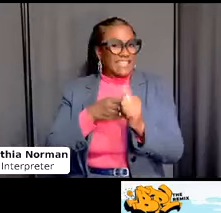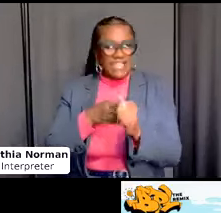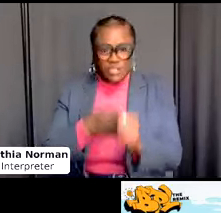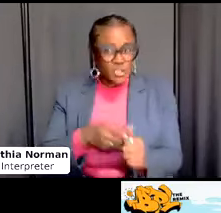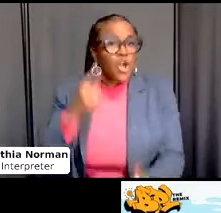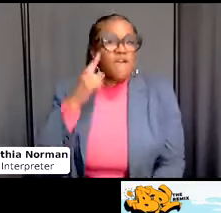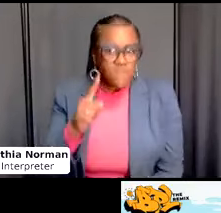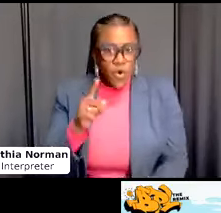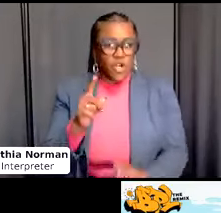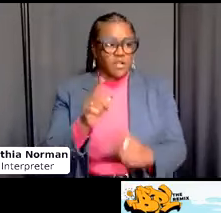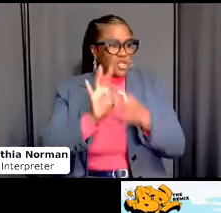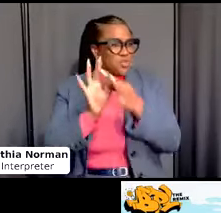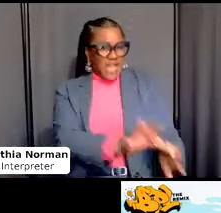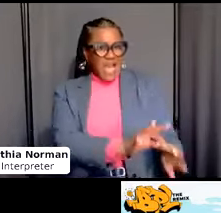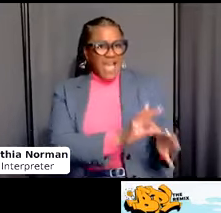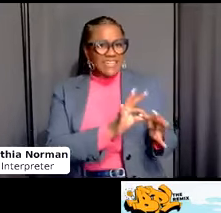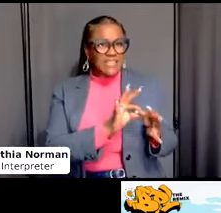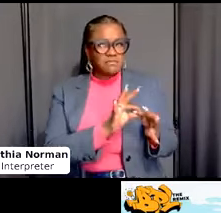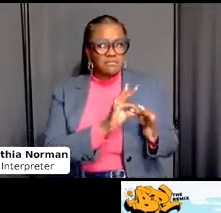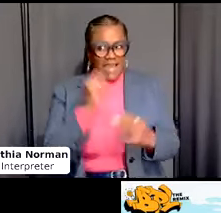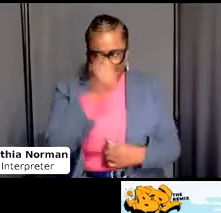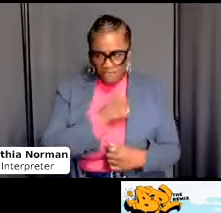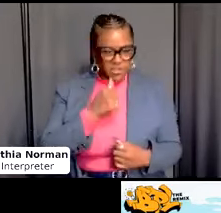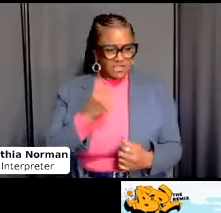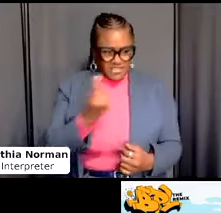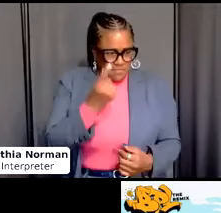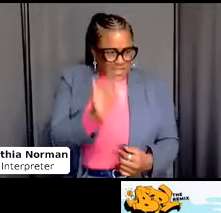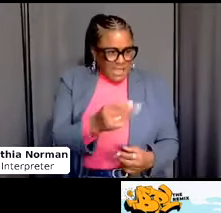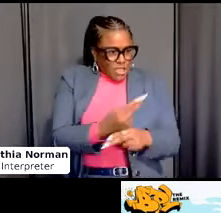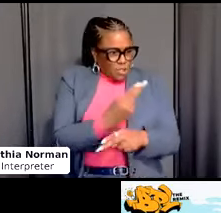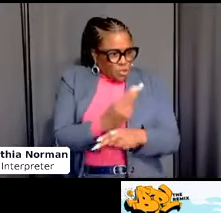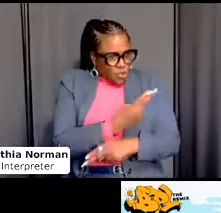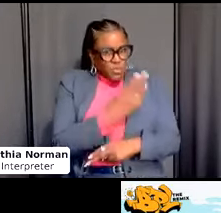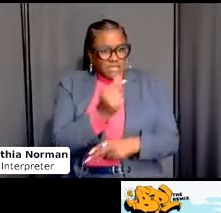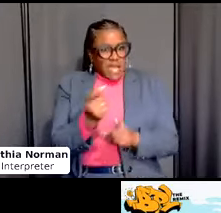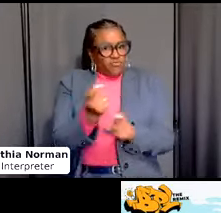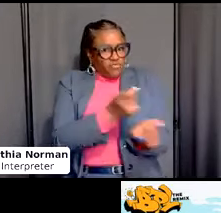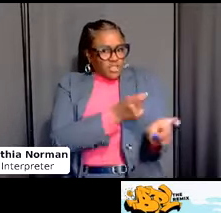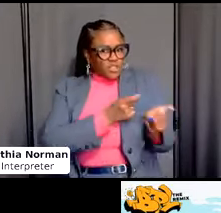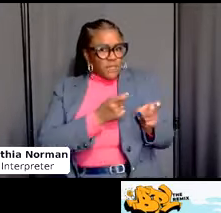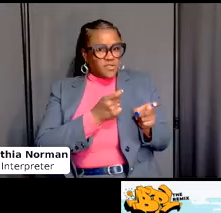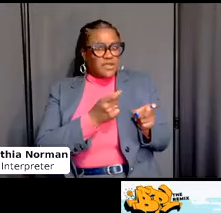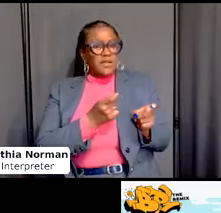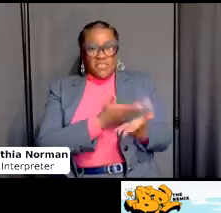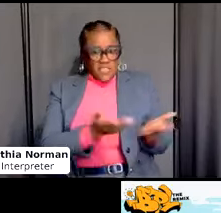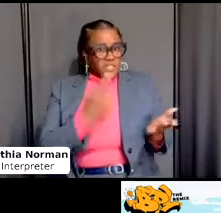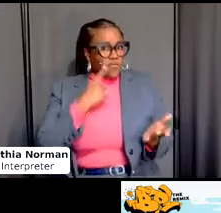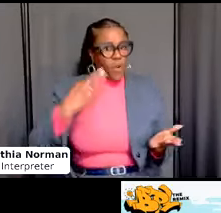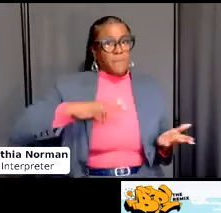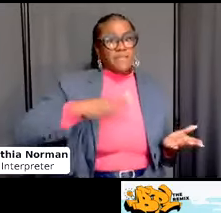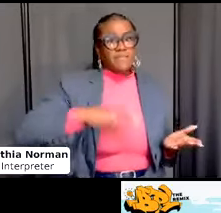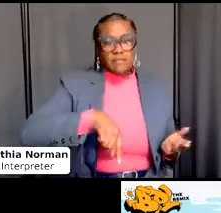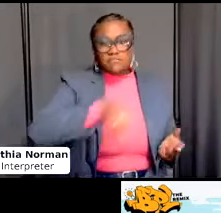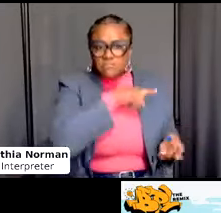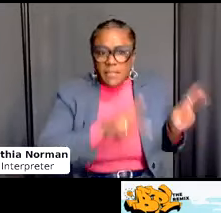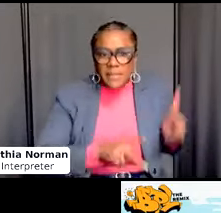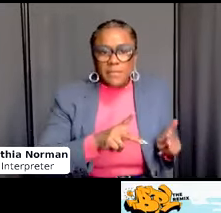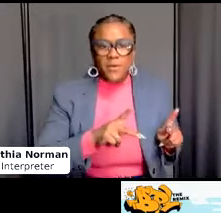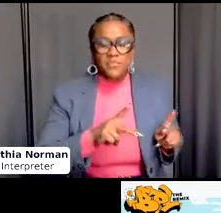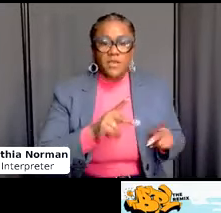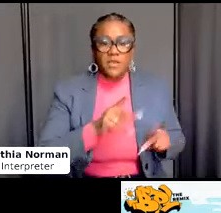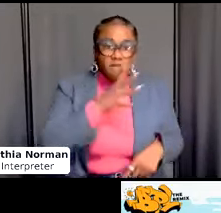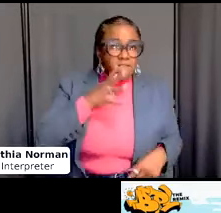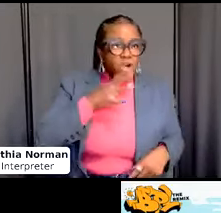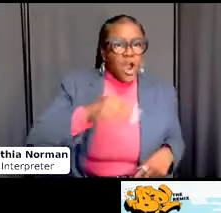united Africa, and something that uses and redistributes things for the benefits of the people, farmland and free education and